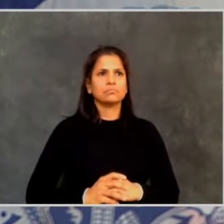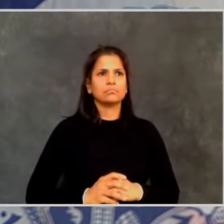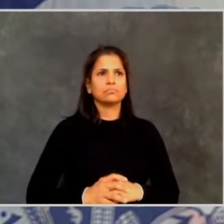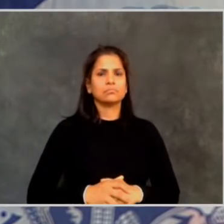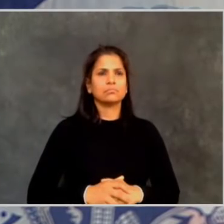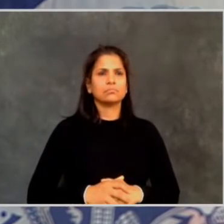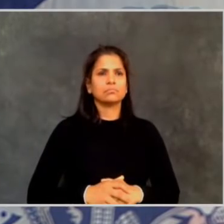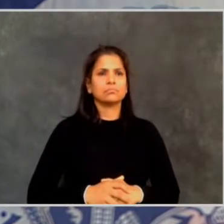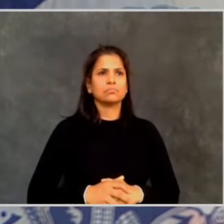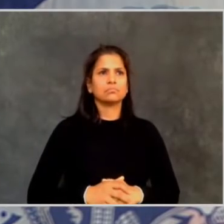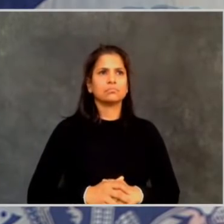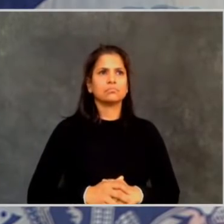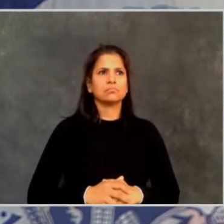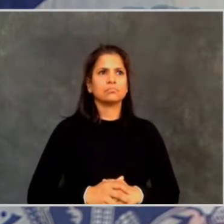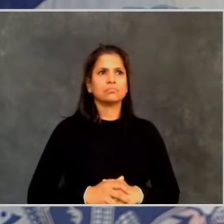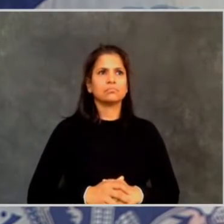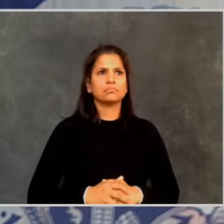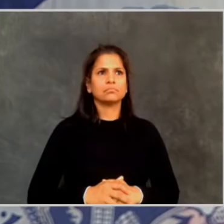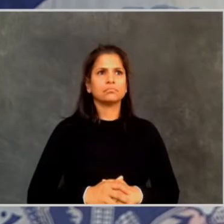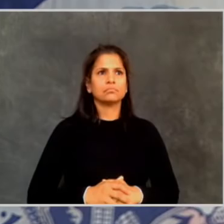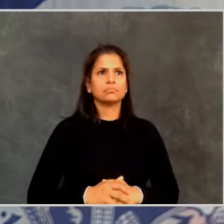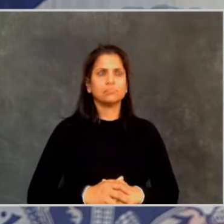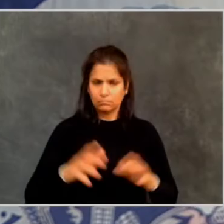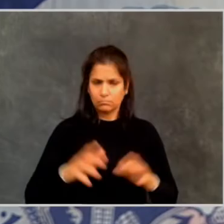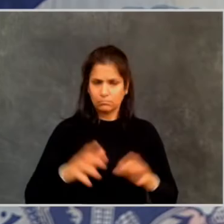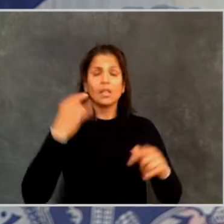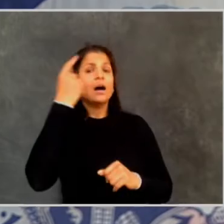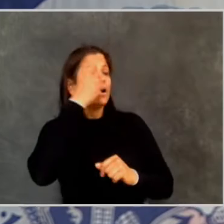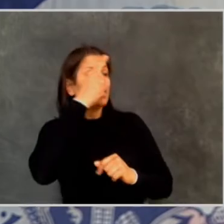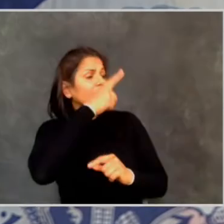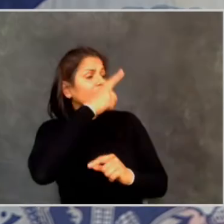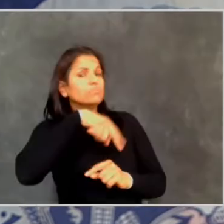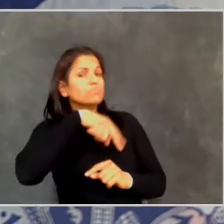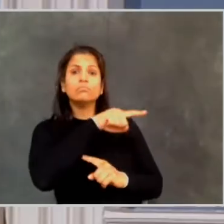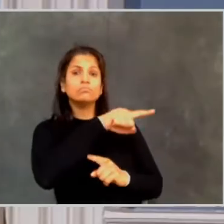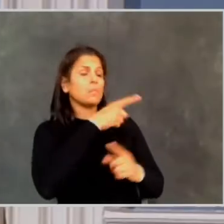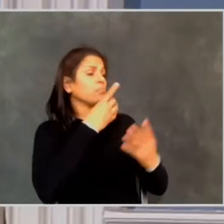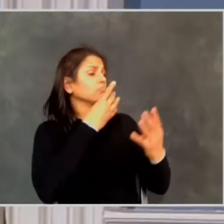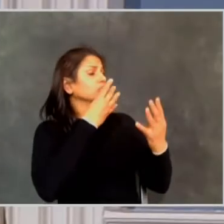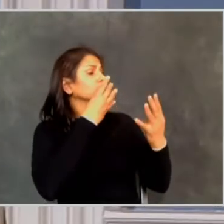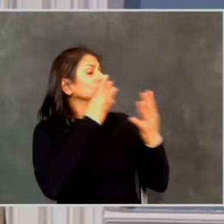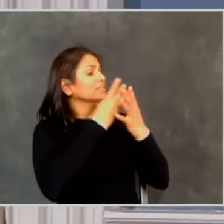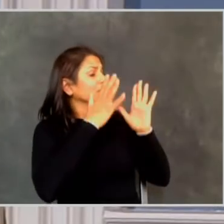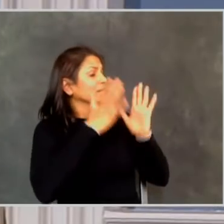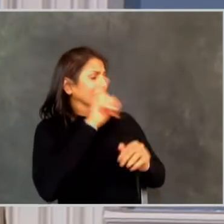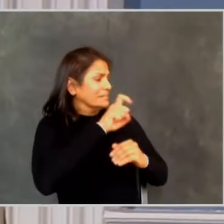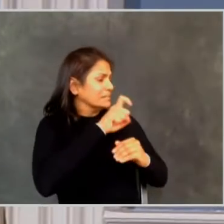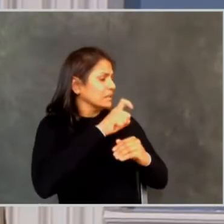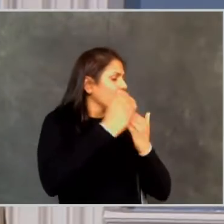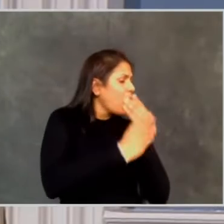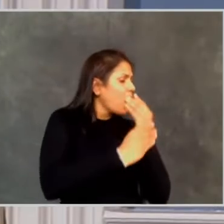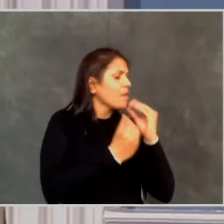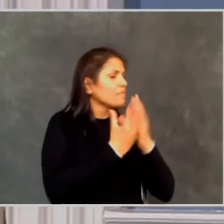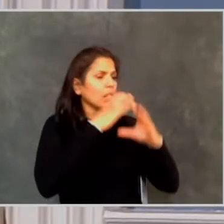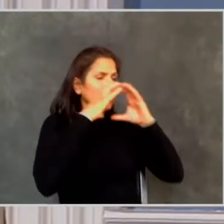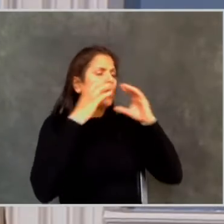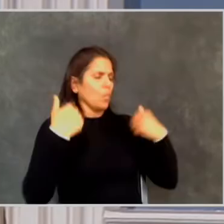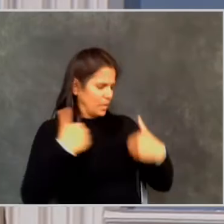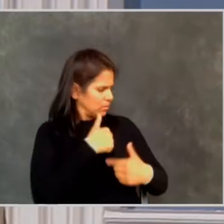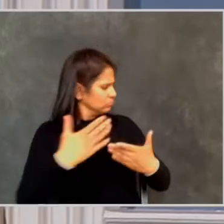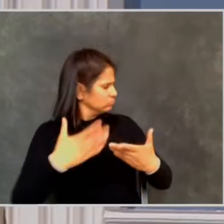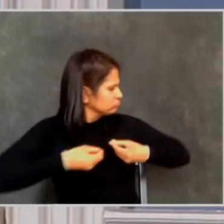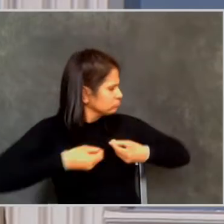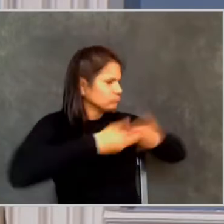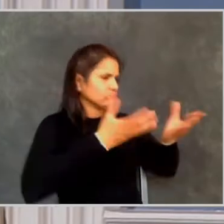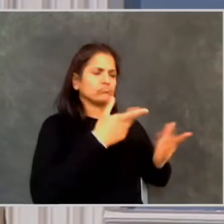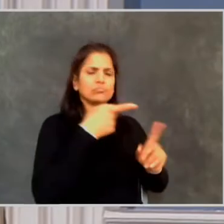be resupplied as needed. You want to do the Spanish summary? Yes. En términos de lo que estamos observando